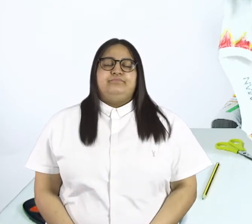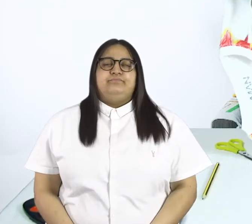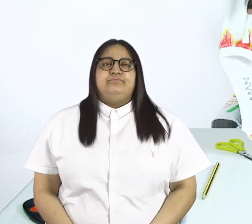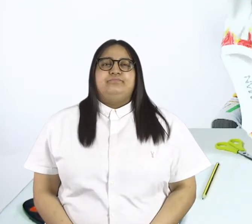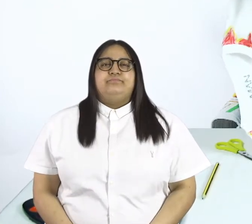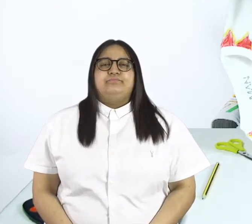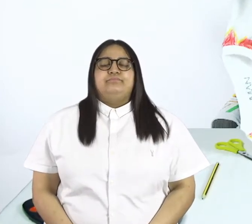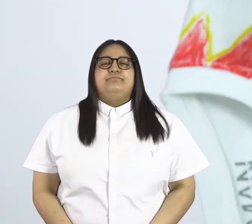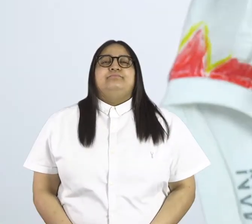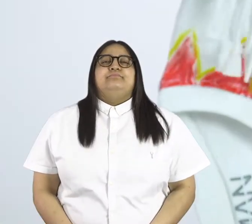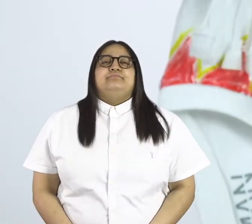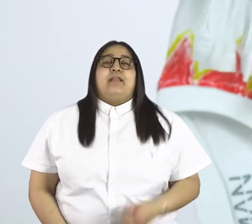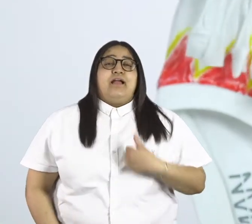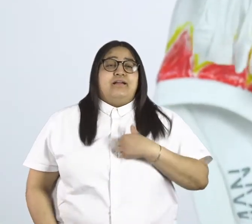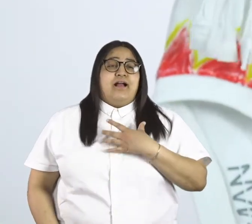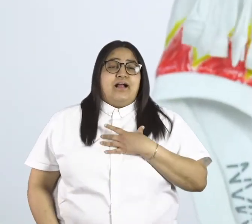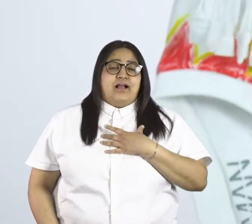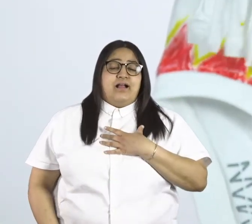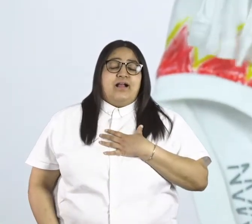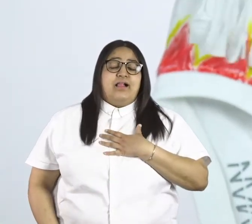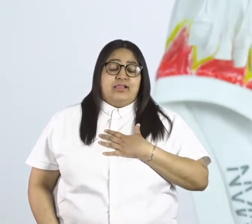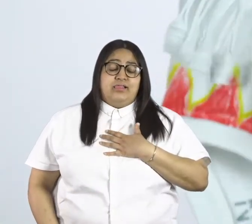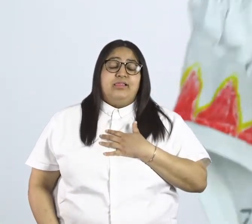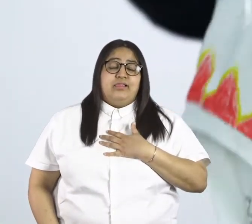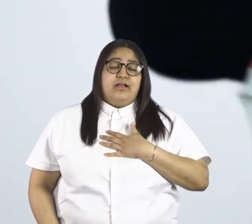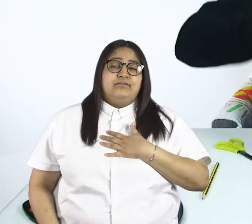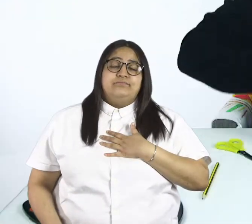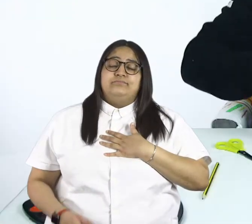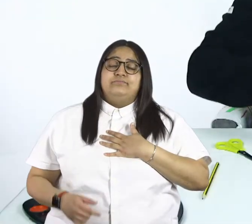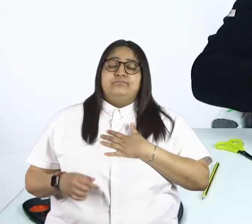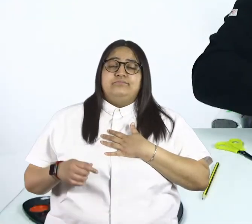it's pulled, or you could just have it flat, like I said.